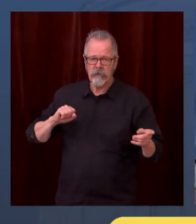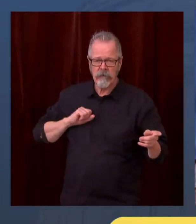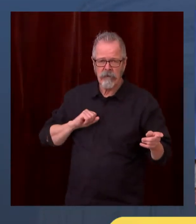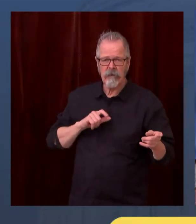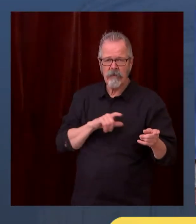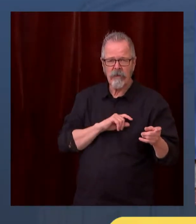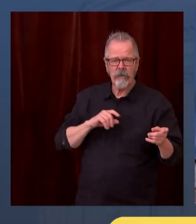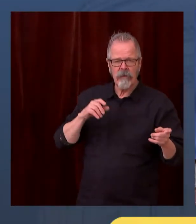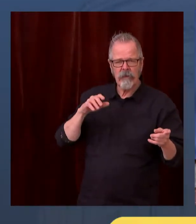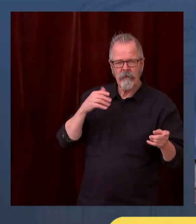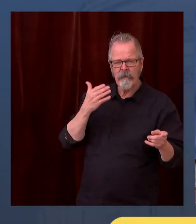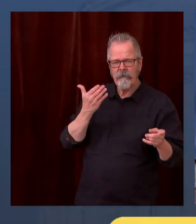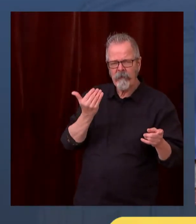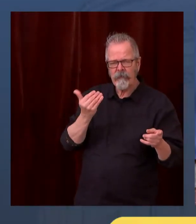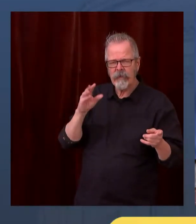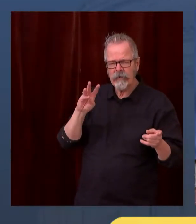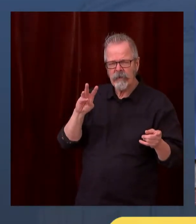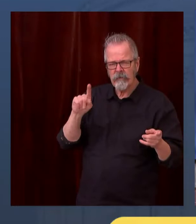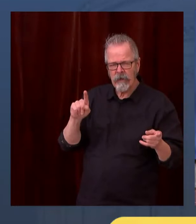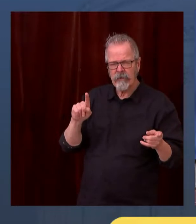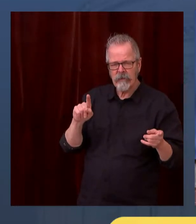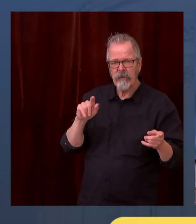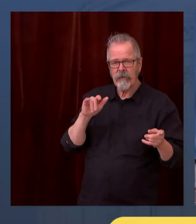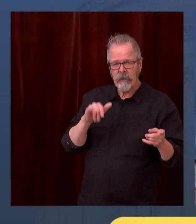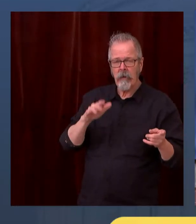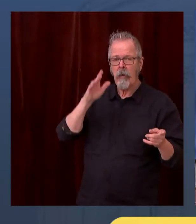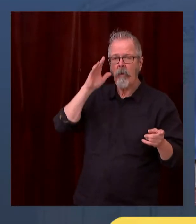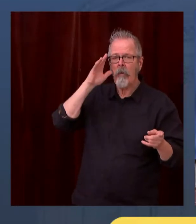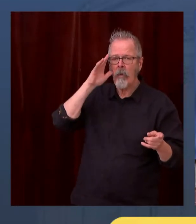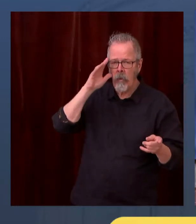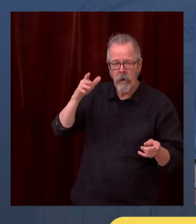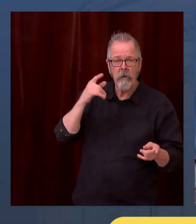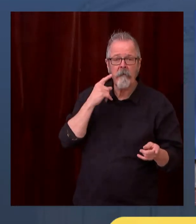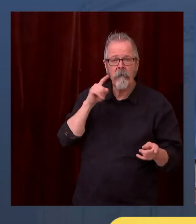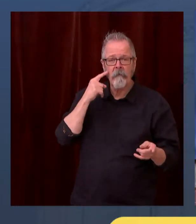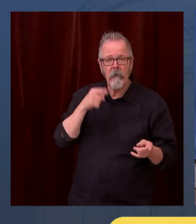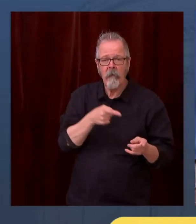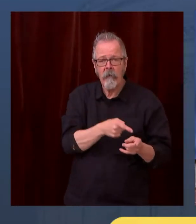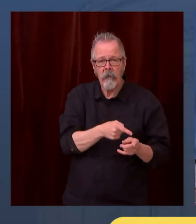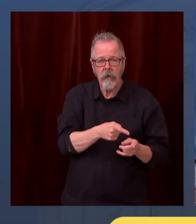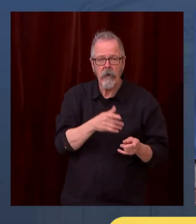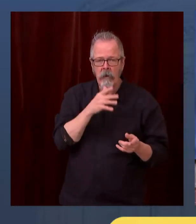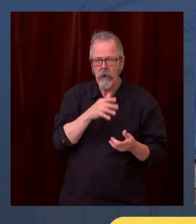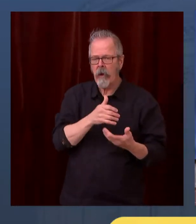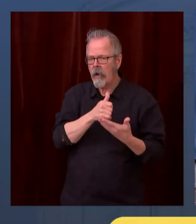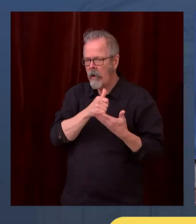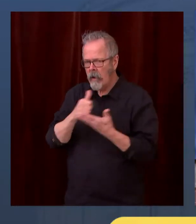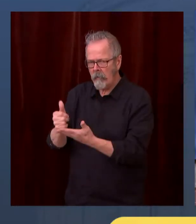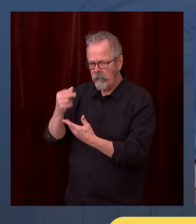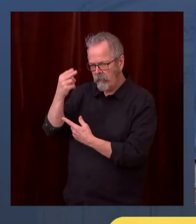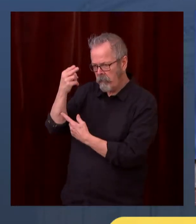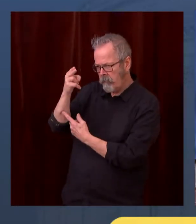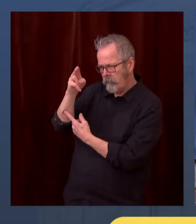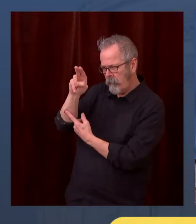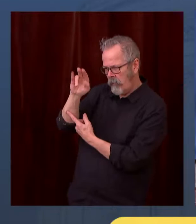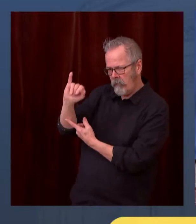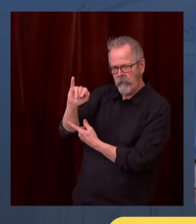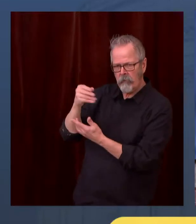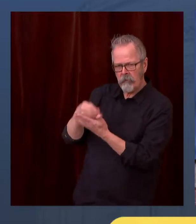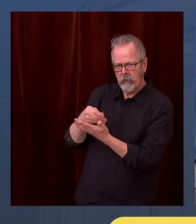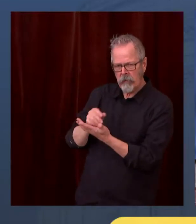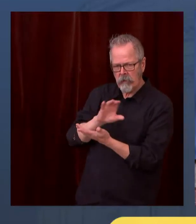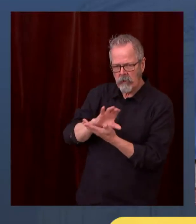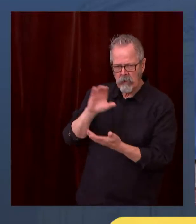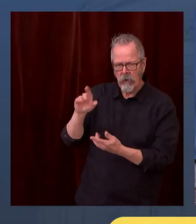increases the minimum unemployment benefits for workers, and it provides $1.7 billion